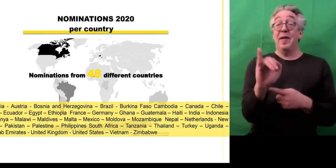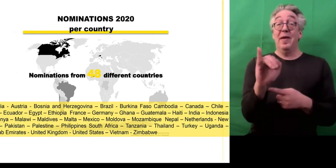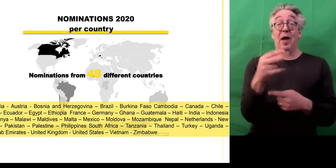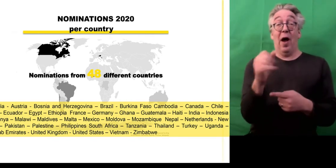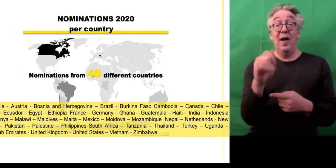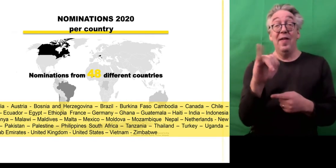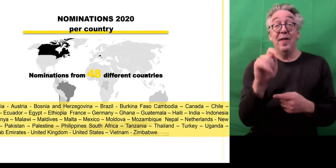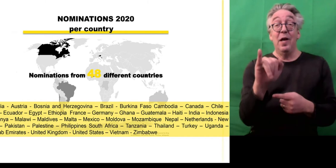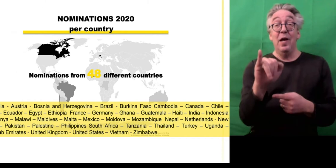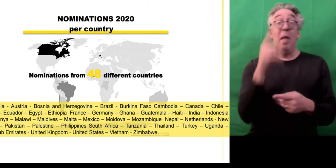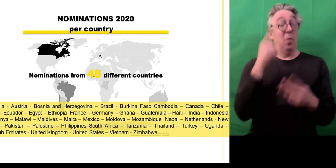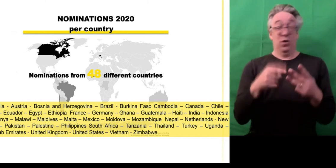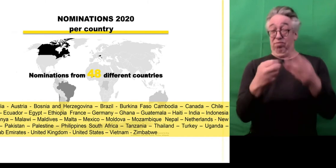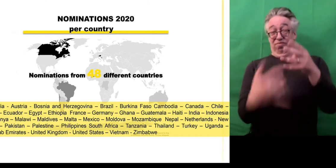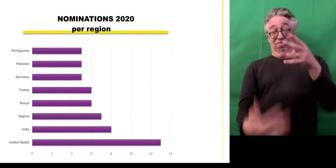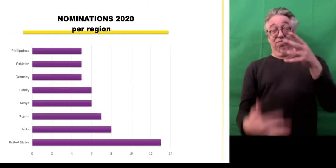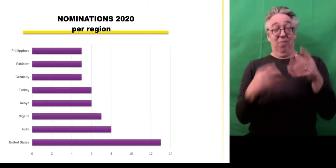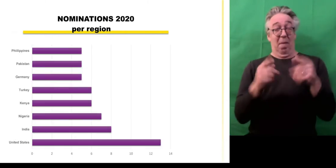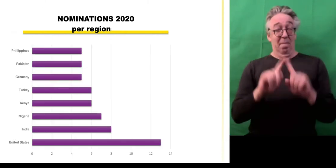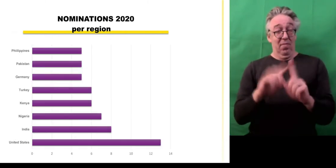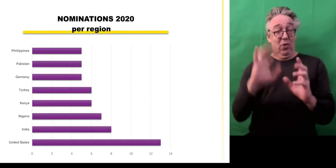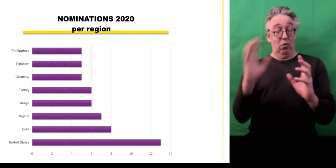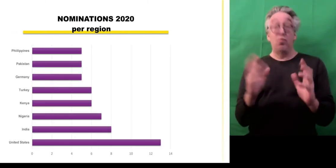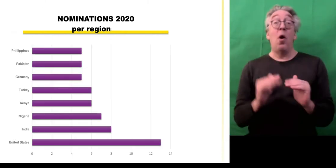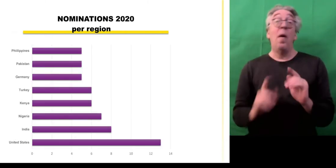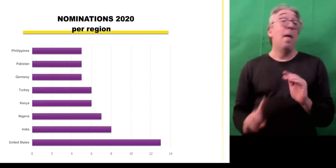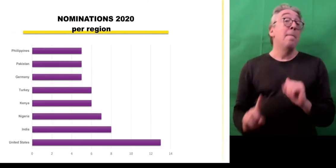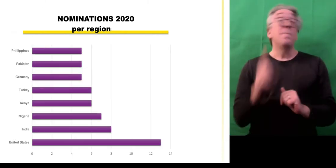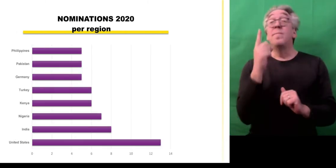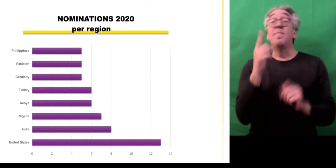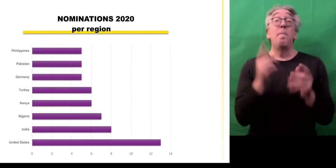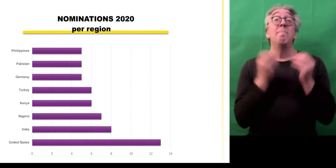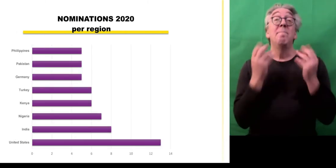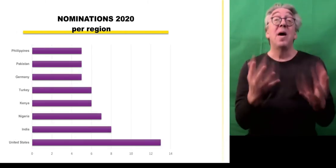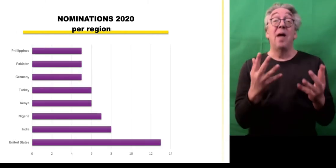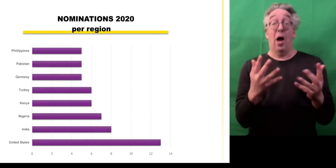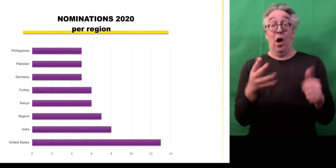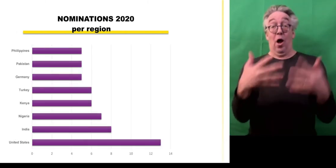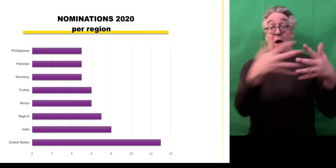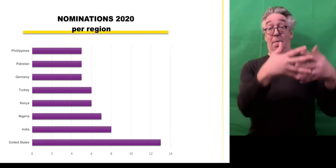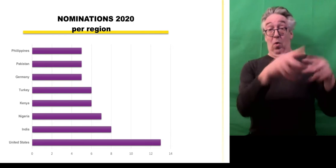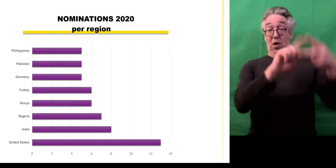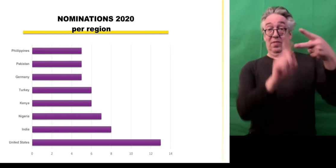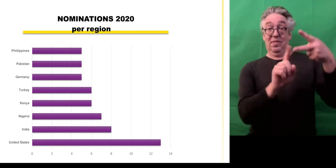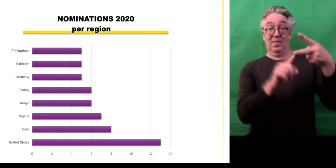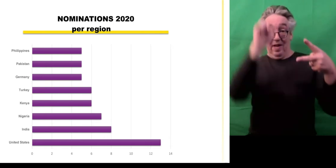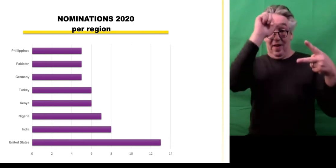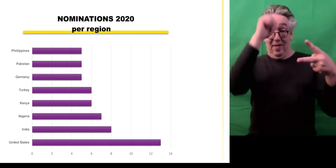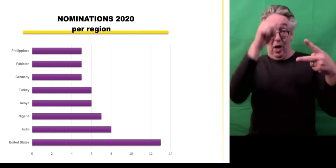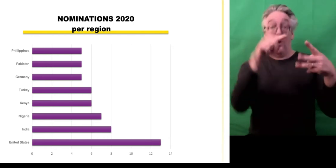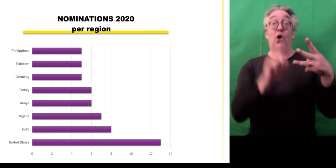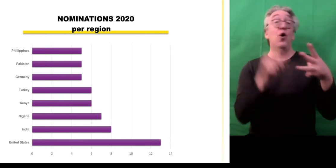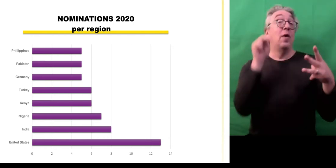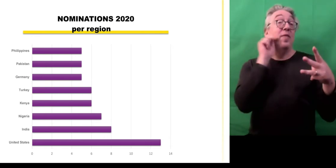more. And most of them came from the United States, then from India, and then from Nigeria.